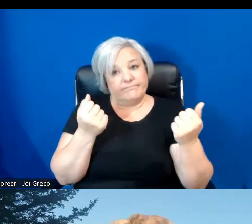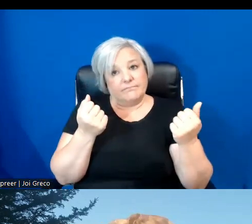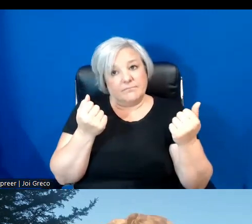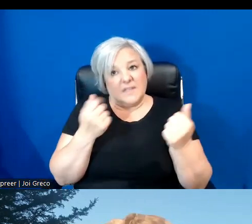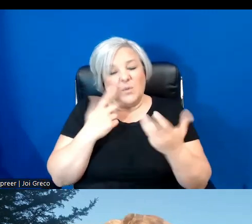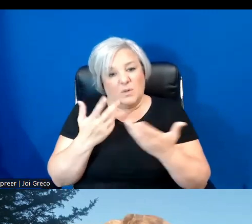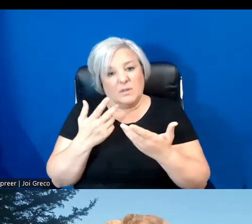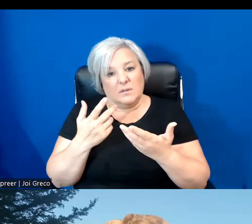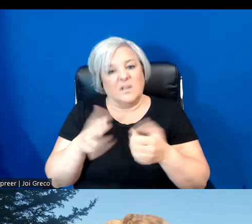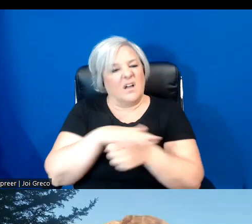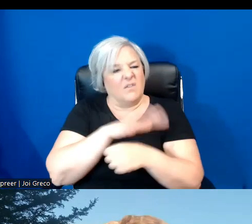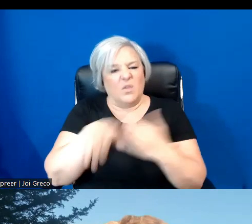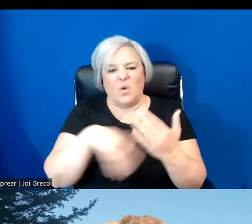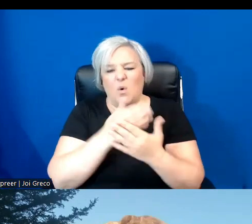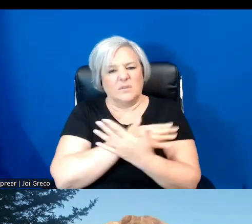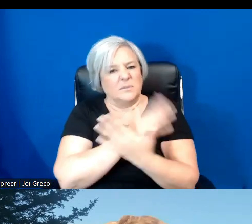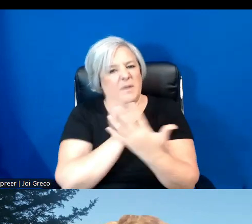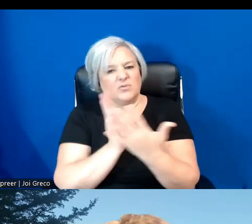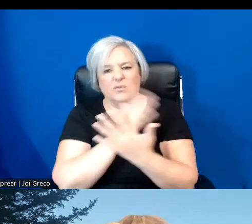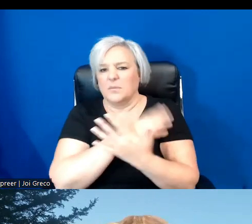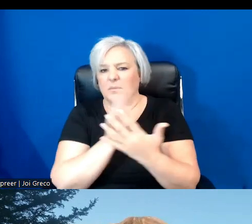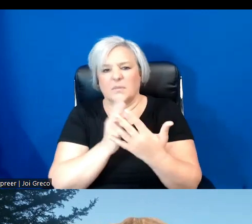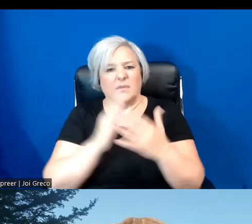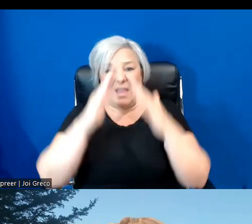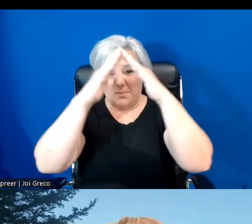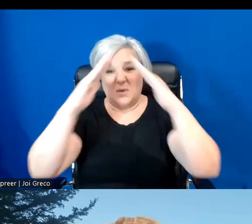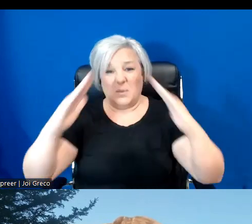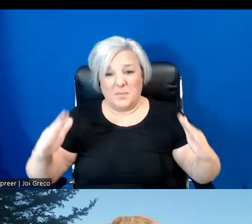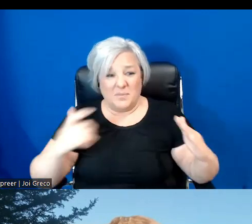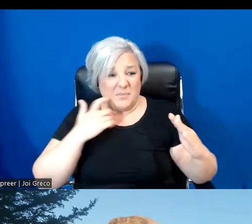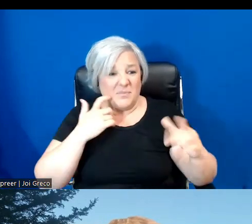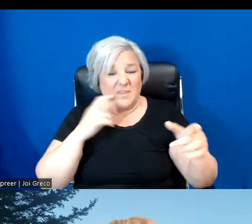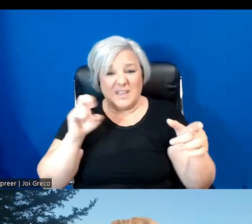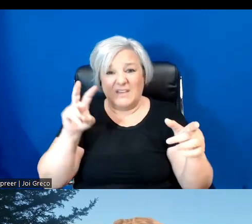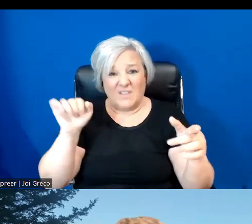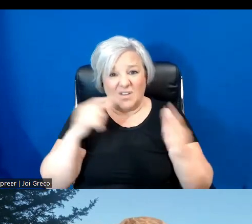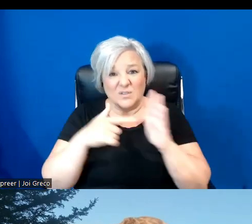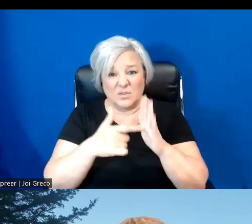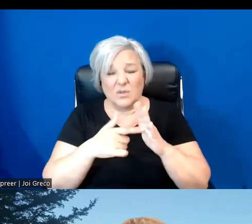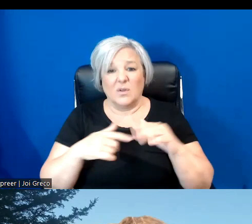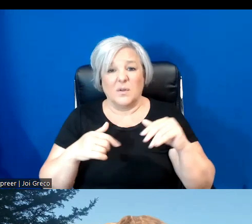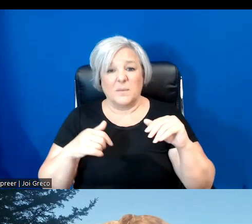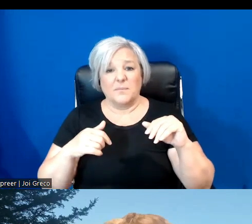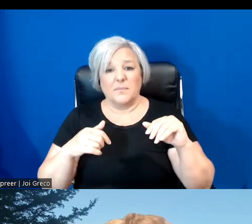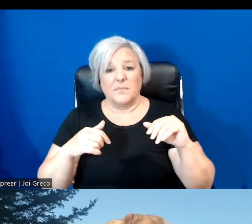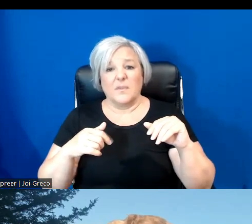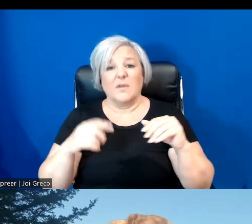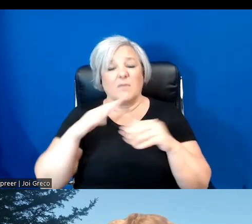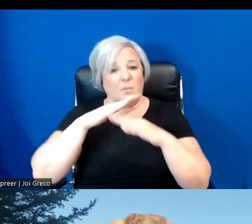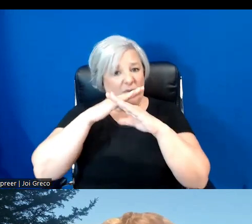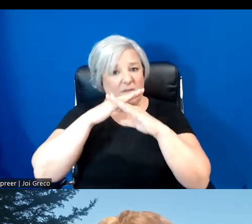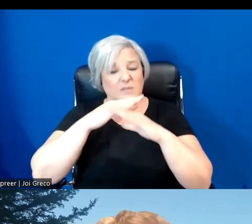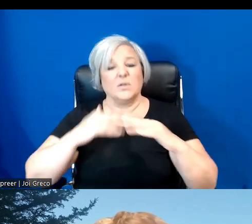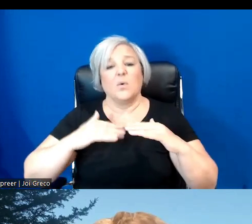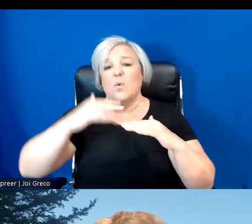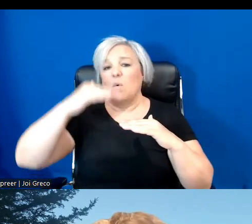covers that whole spectrum of the pyramid that Eva showed, from prevention all the way